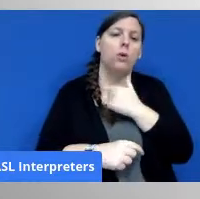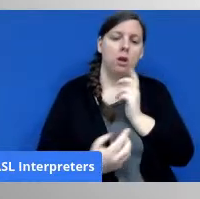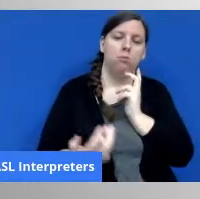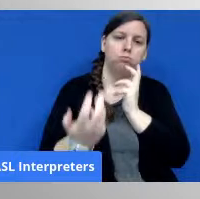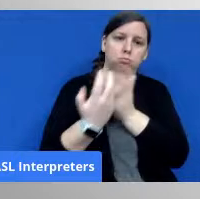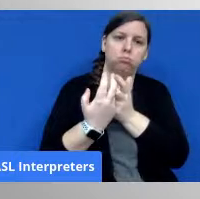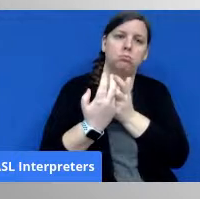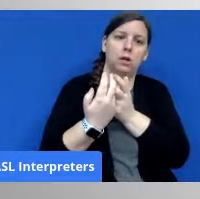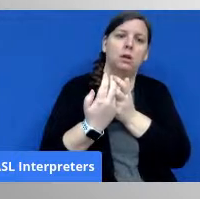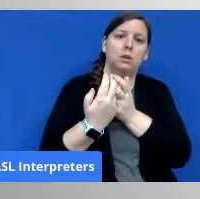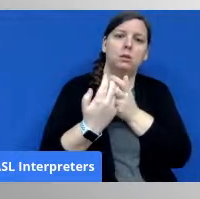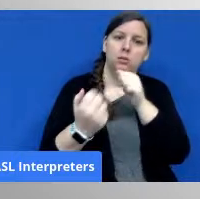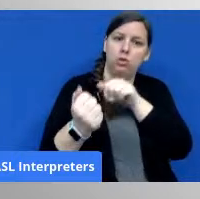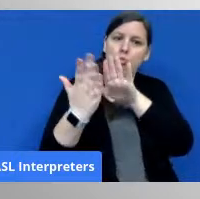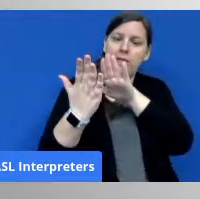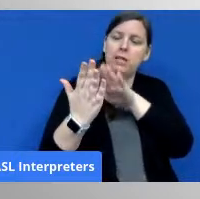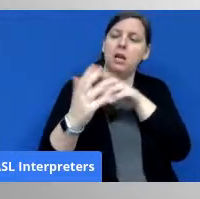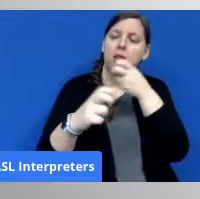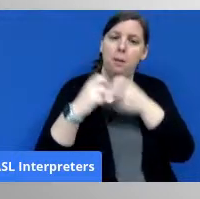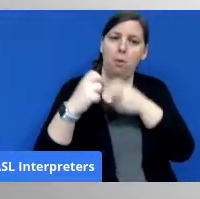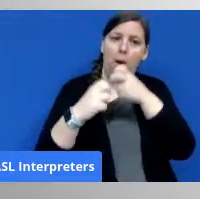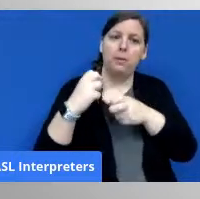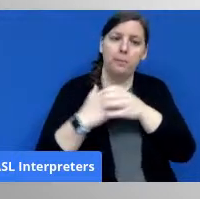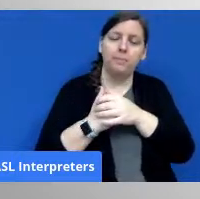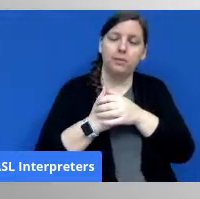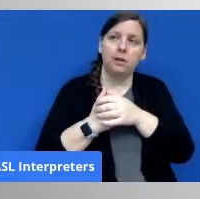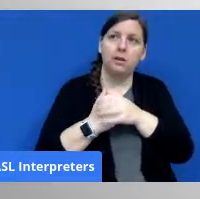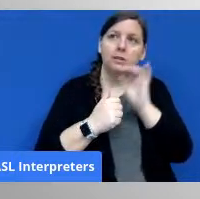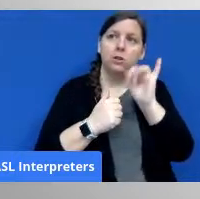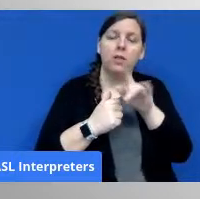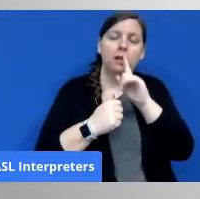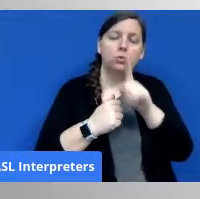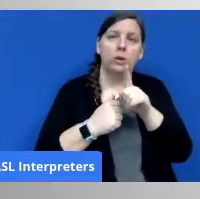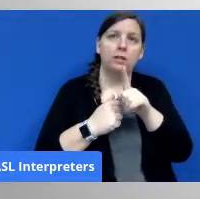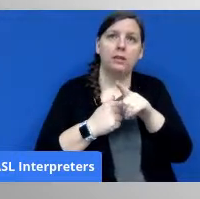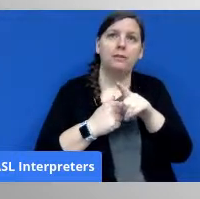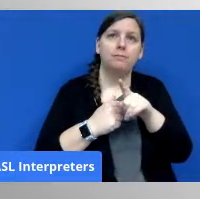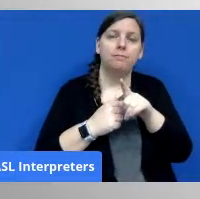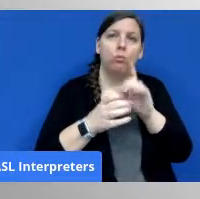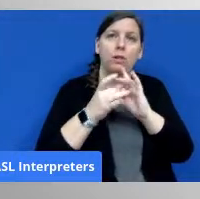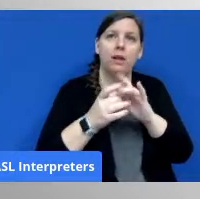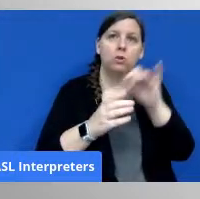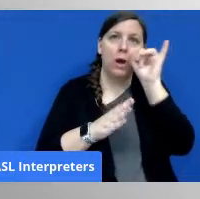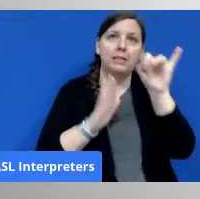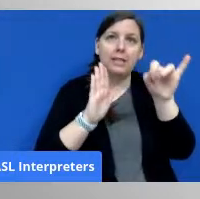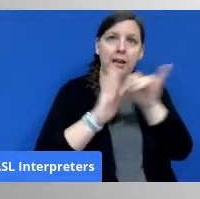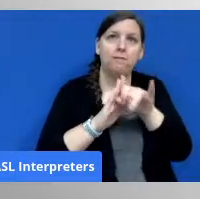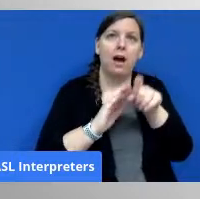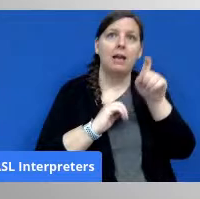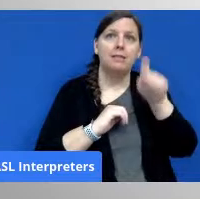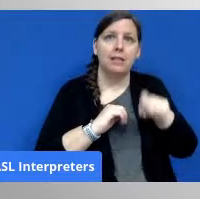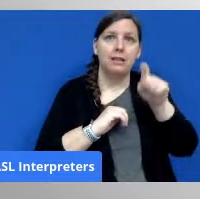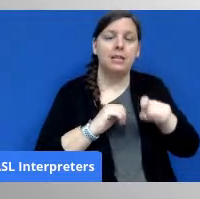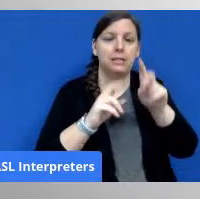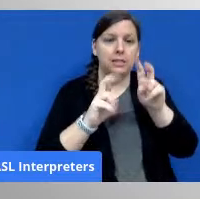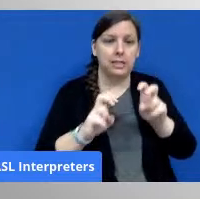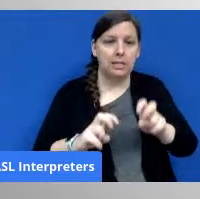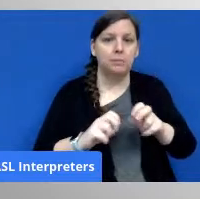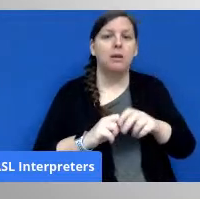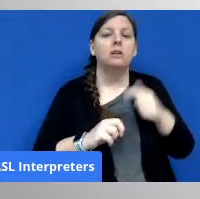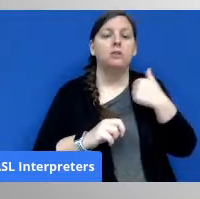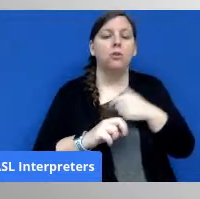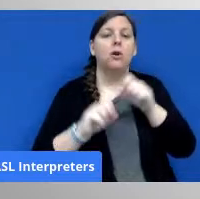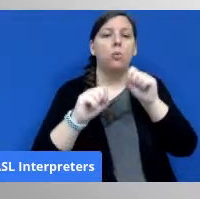that's getting back to really identifying the needs assessment to ensure that we are addressing the appropriate problem. So then we're